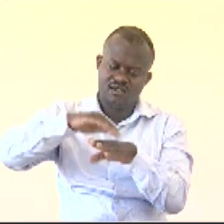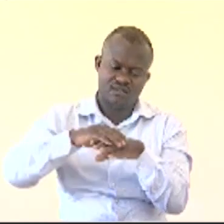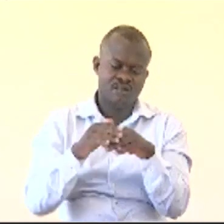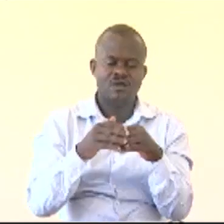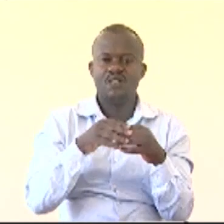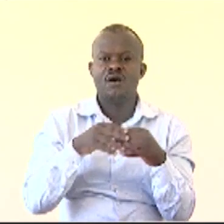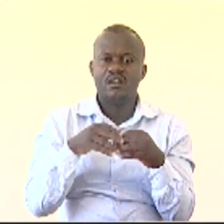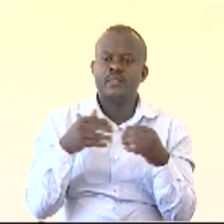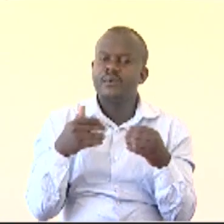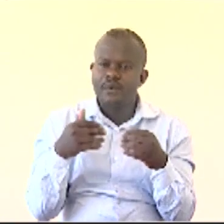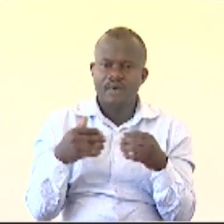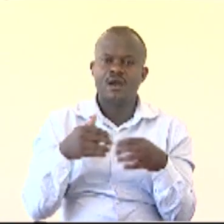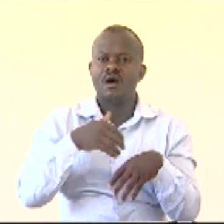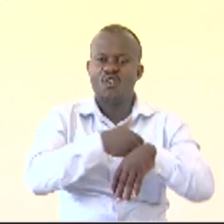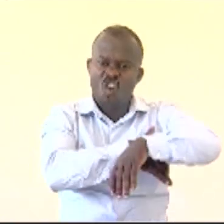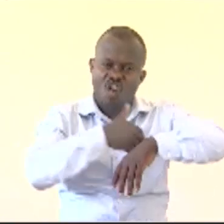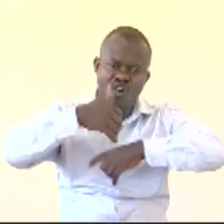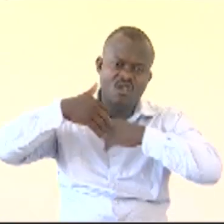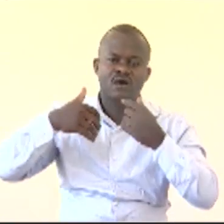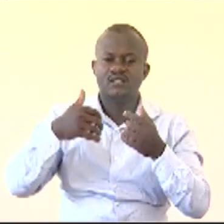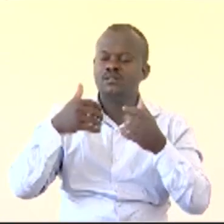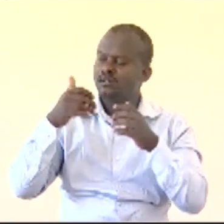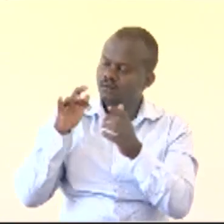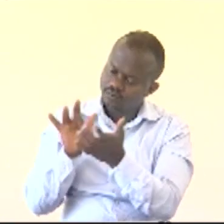it, person can suffer from Ebola.